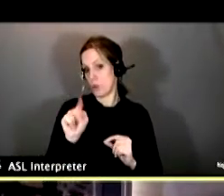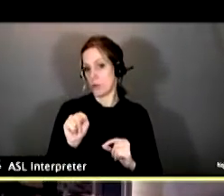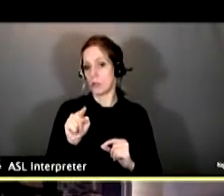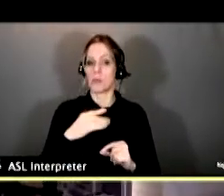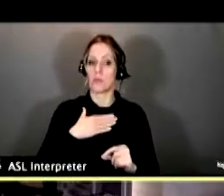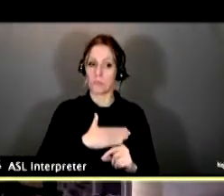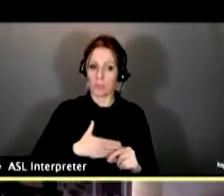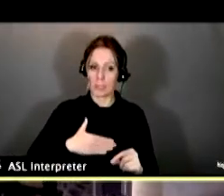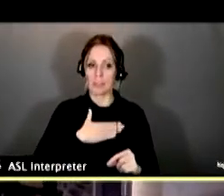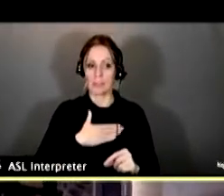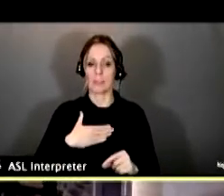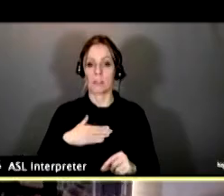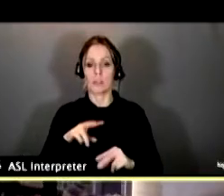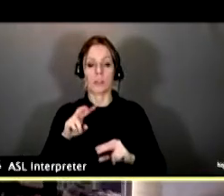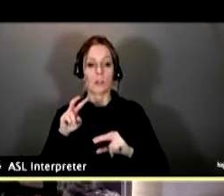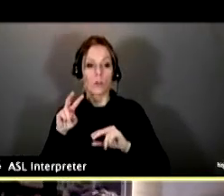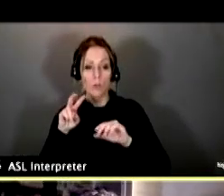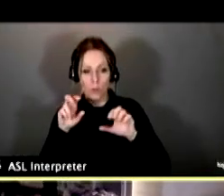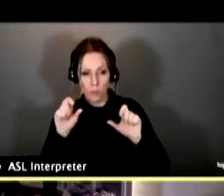slcrepcommission.com. Again,